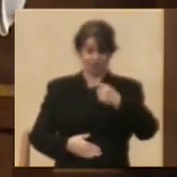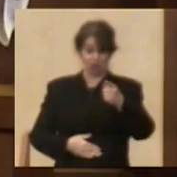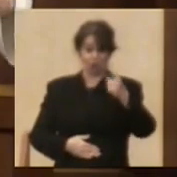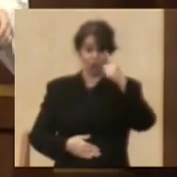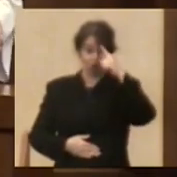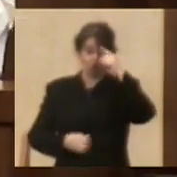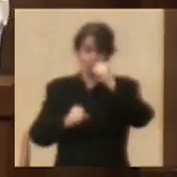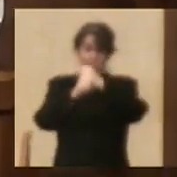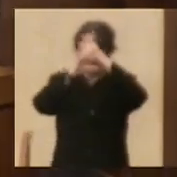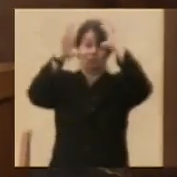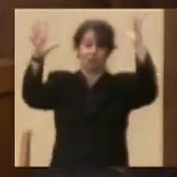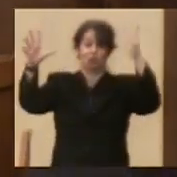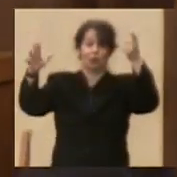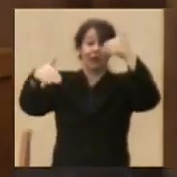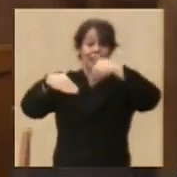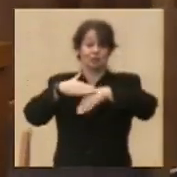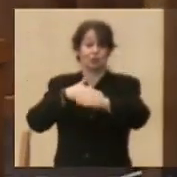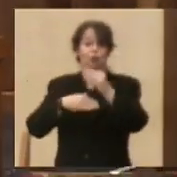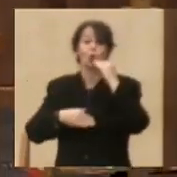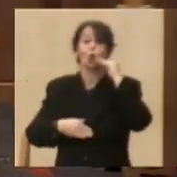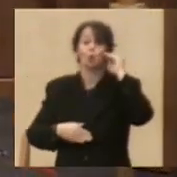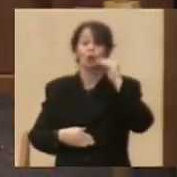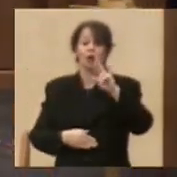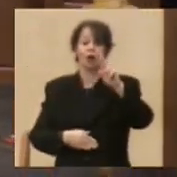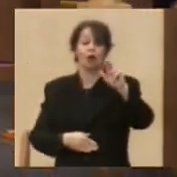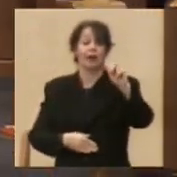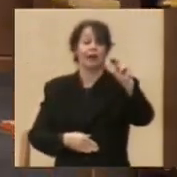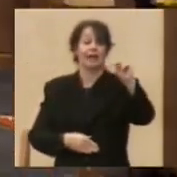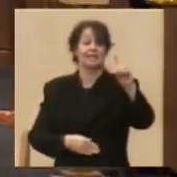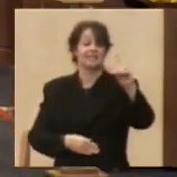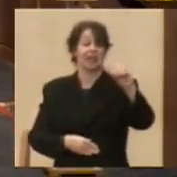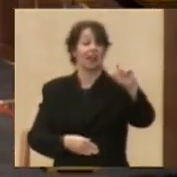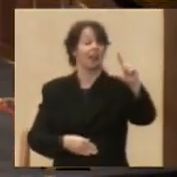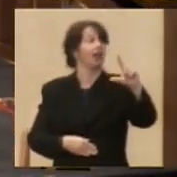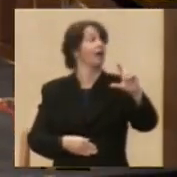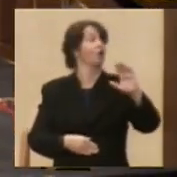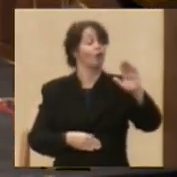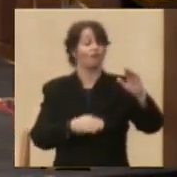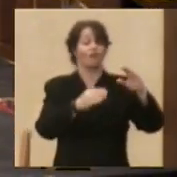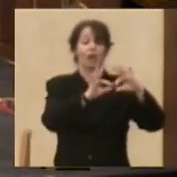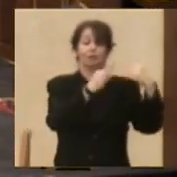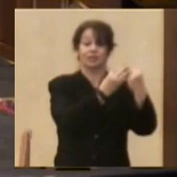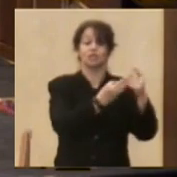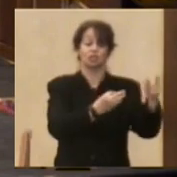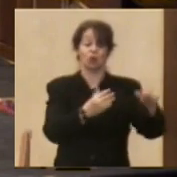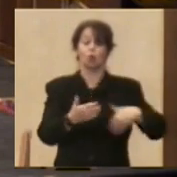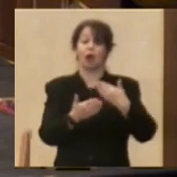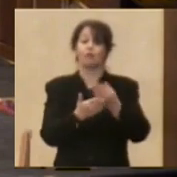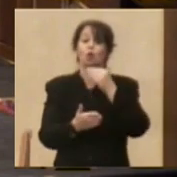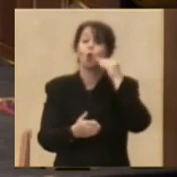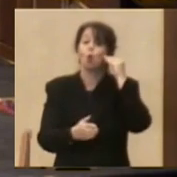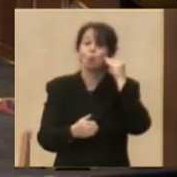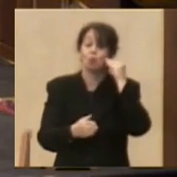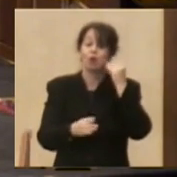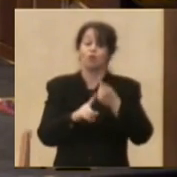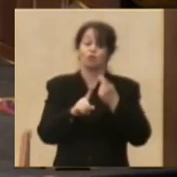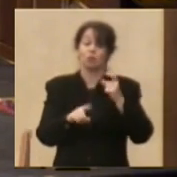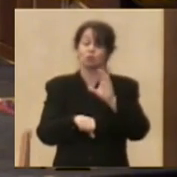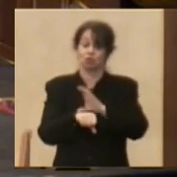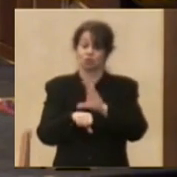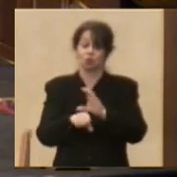the home of the Randall family. Mrs. Randall has just returned home from church at Bethel with her 3